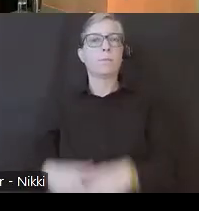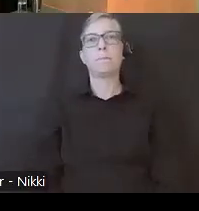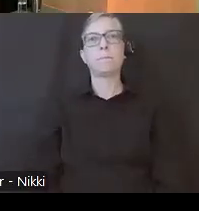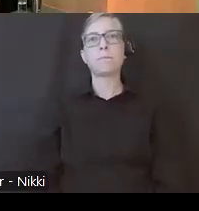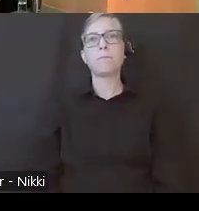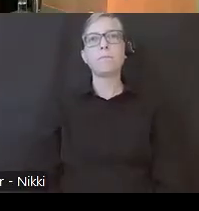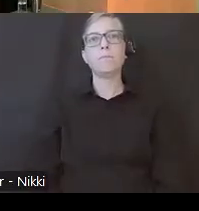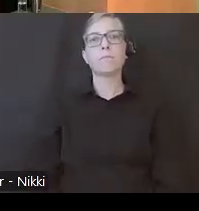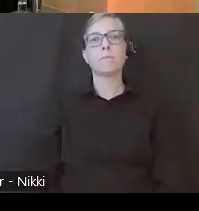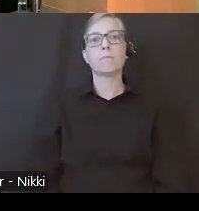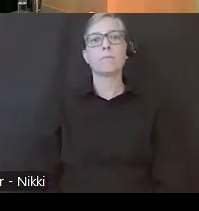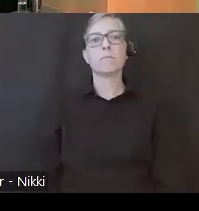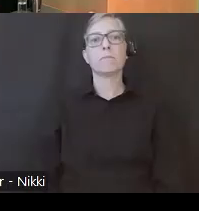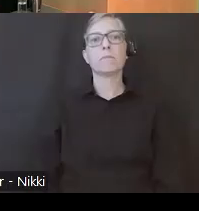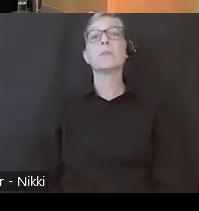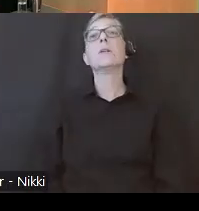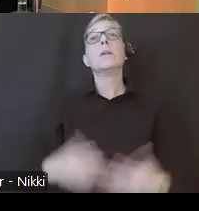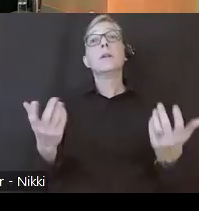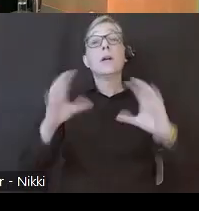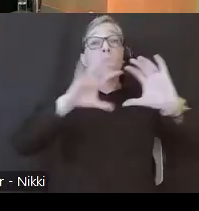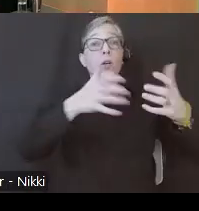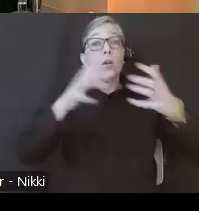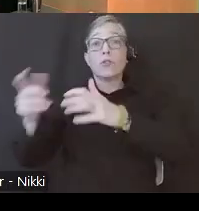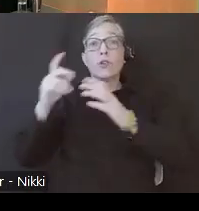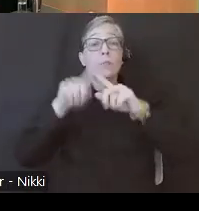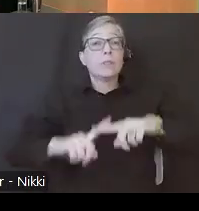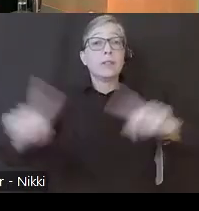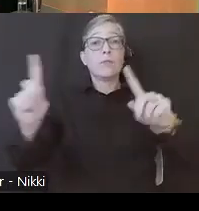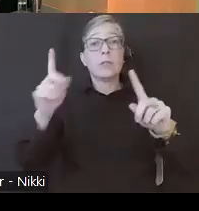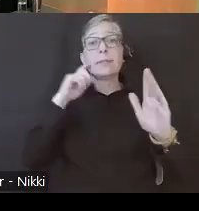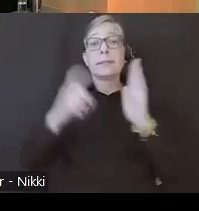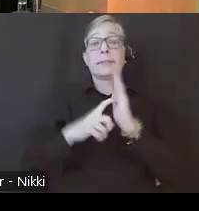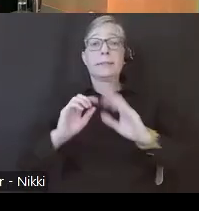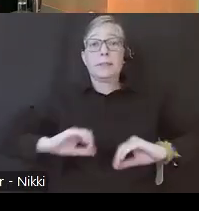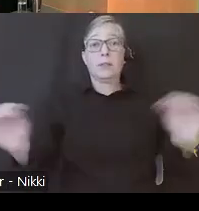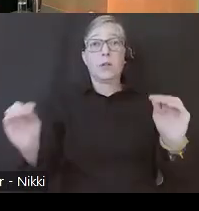Well, we didn't find group differences, but what about associations with symptoms?